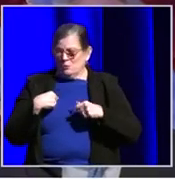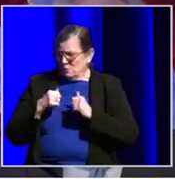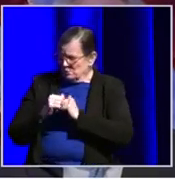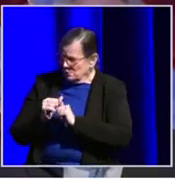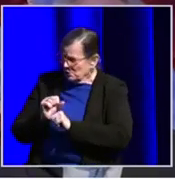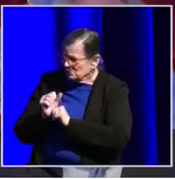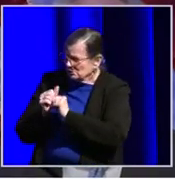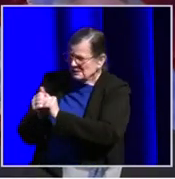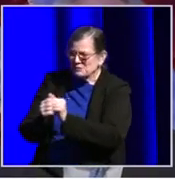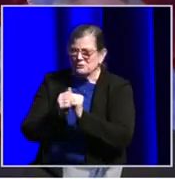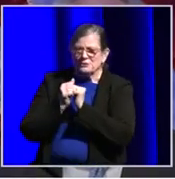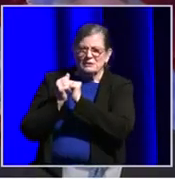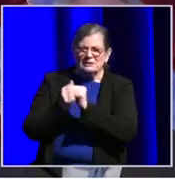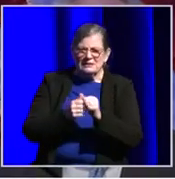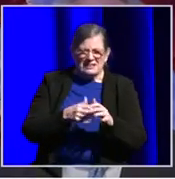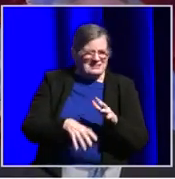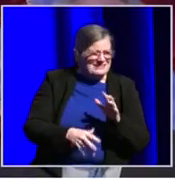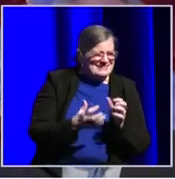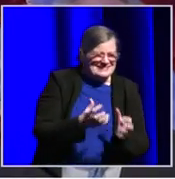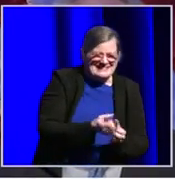is ours to grab.